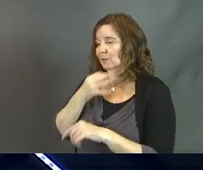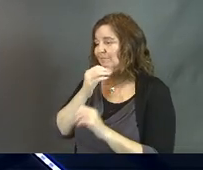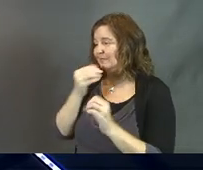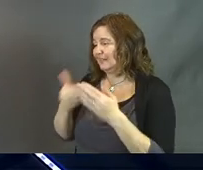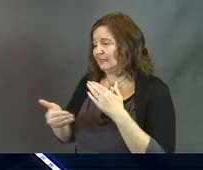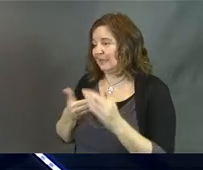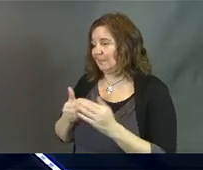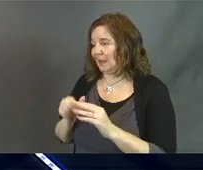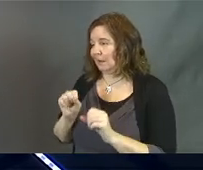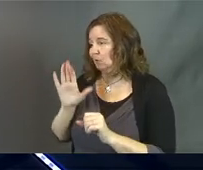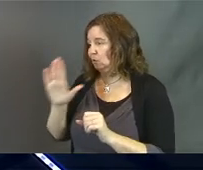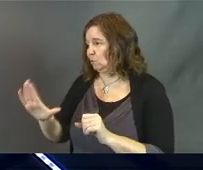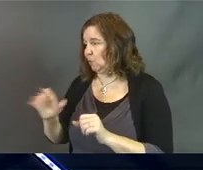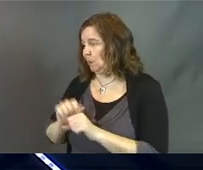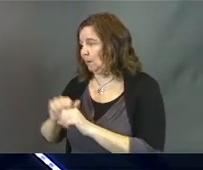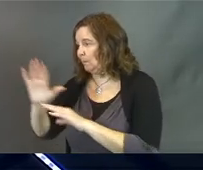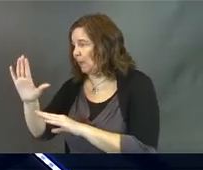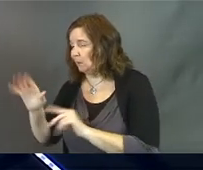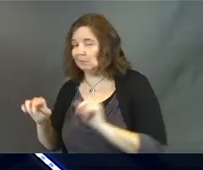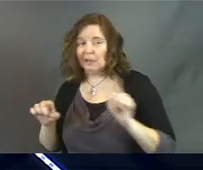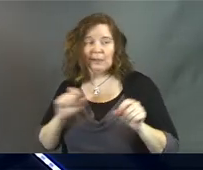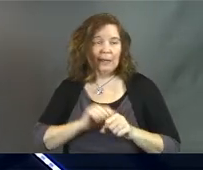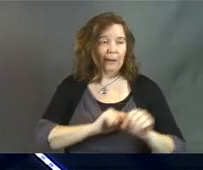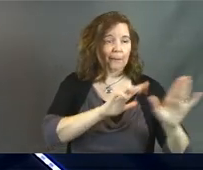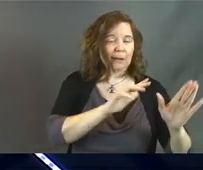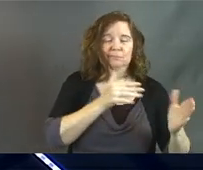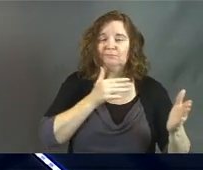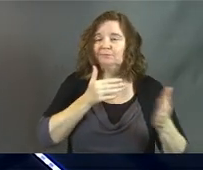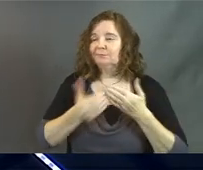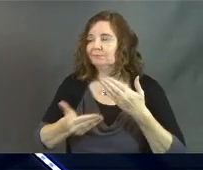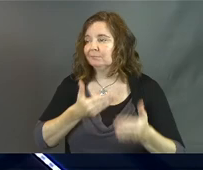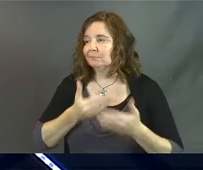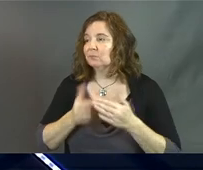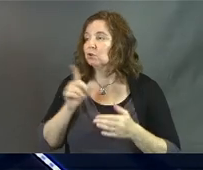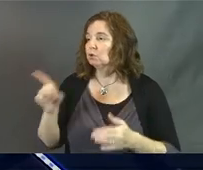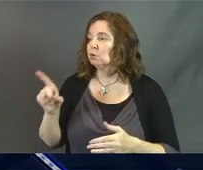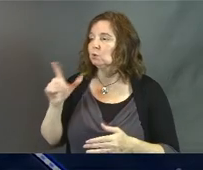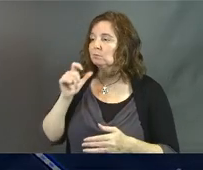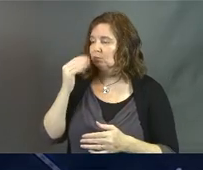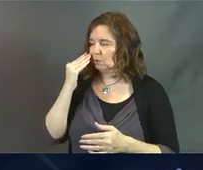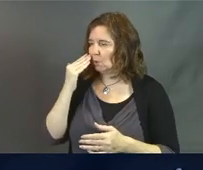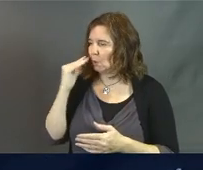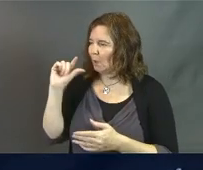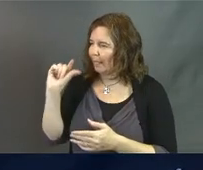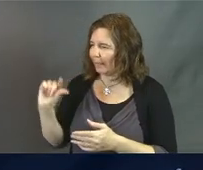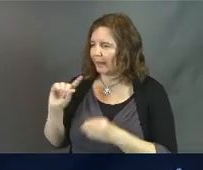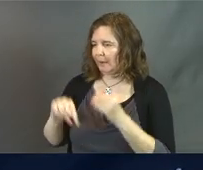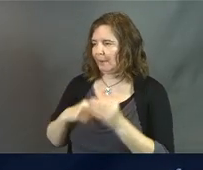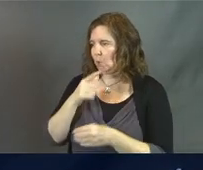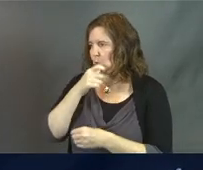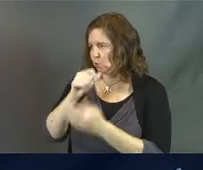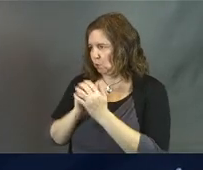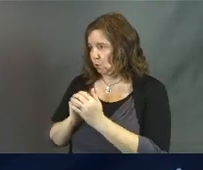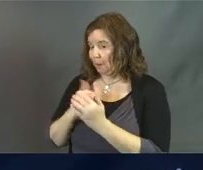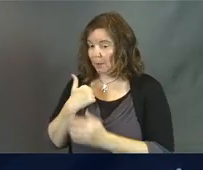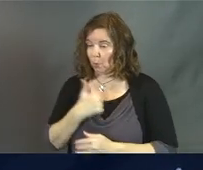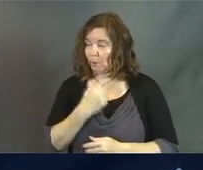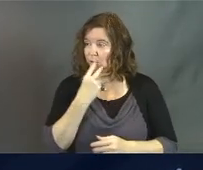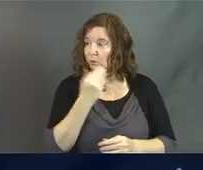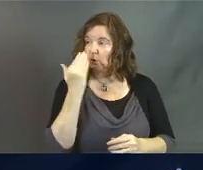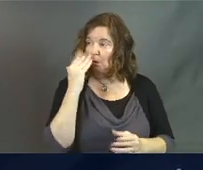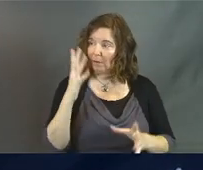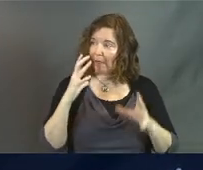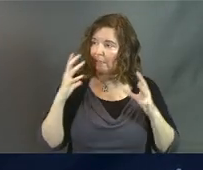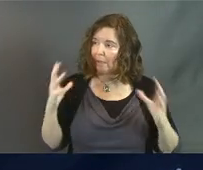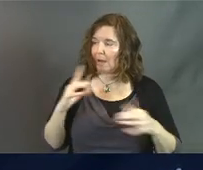will no longer matter whether you worship the Father on this mountain or in Jerusalem. You Samaritans know very little about the one that you worship, while we Jews